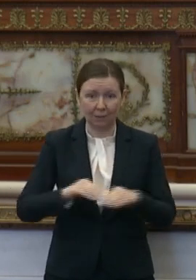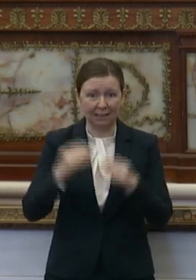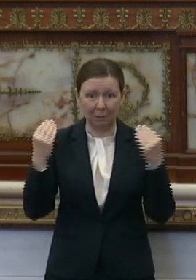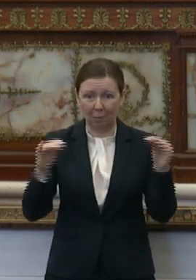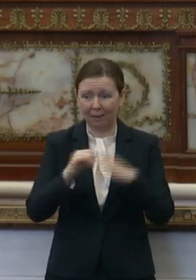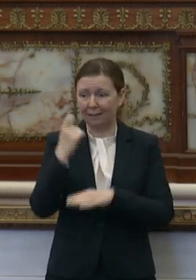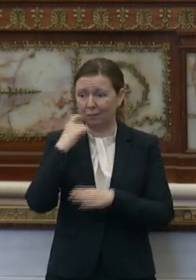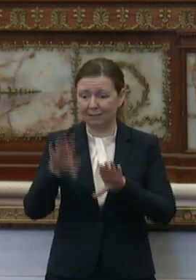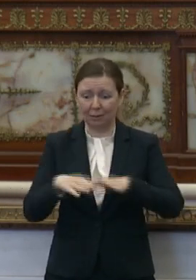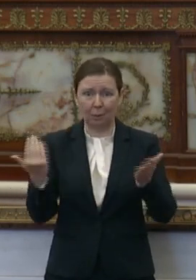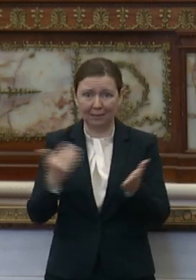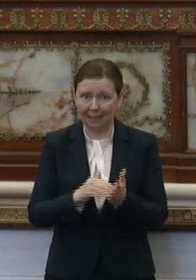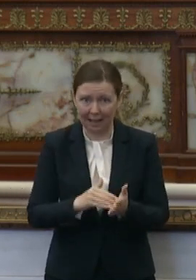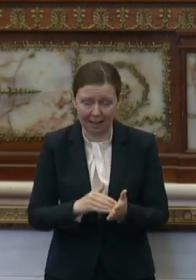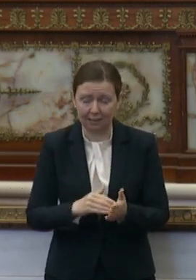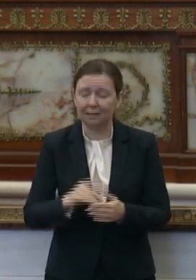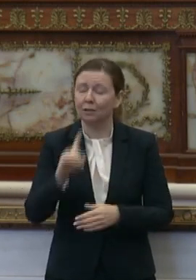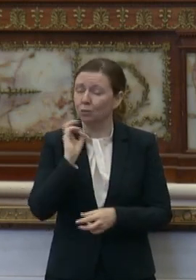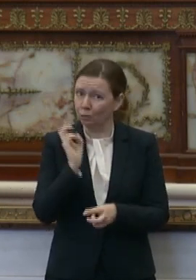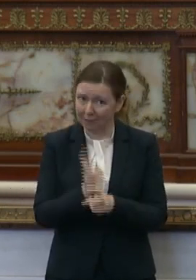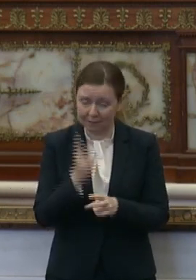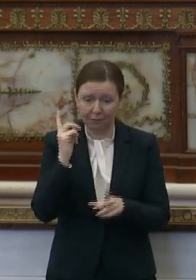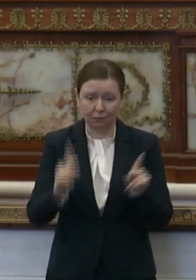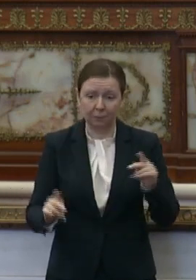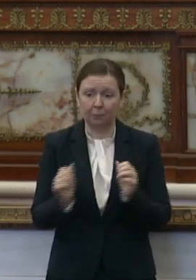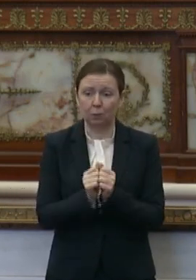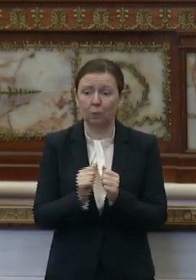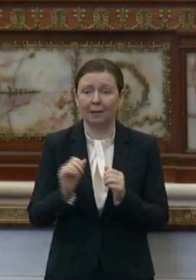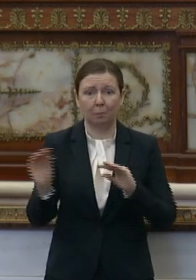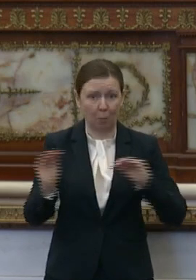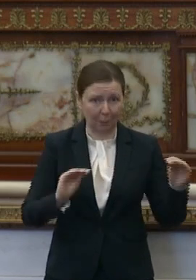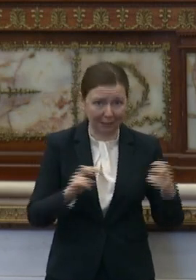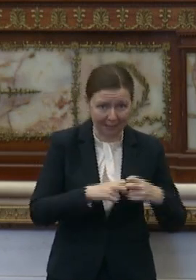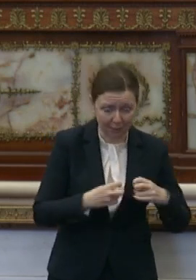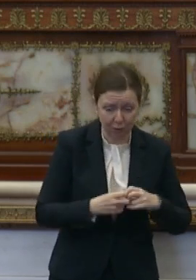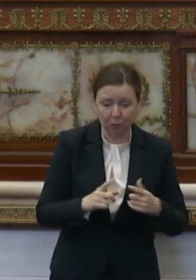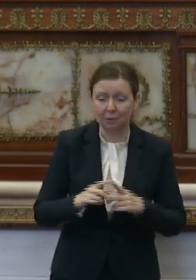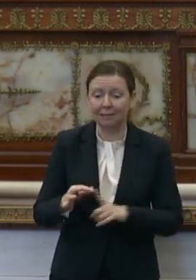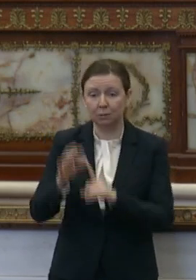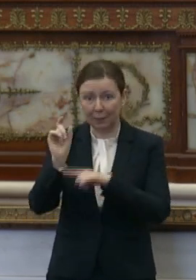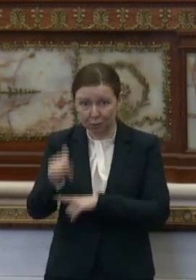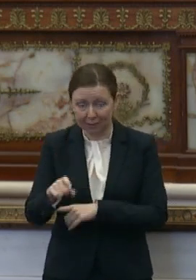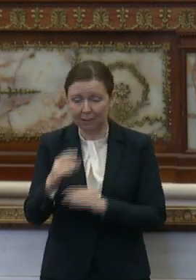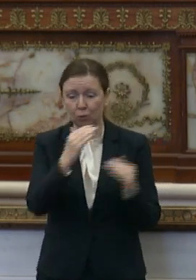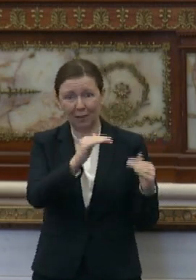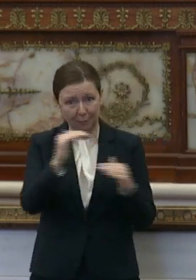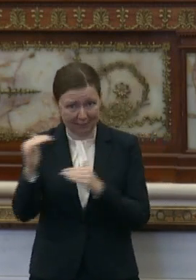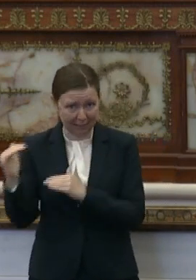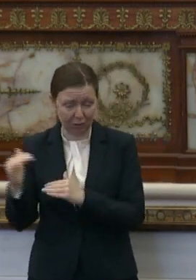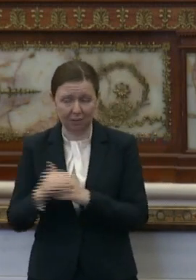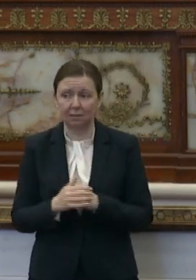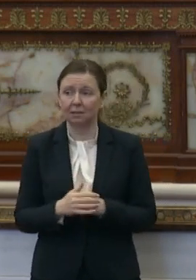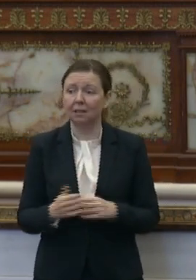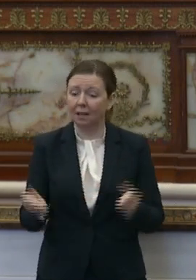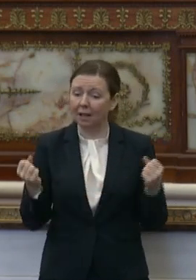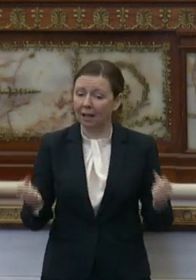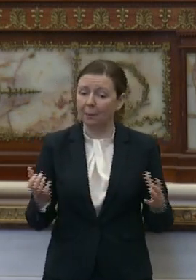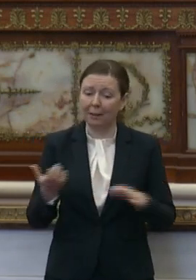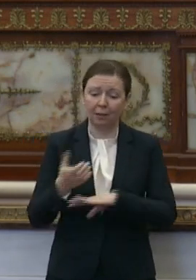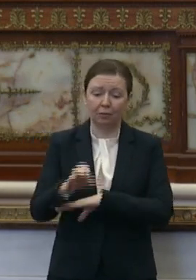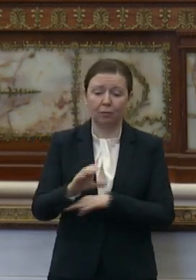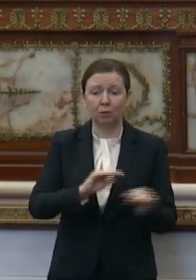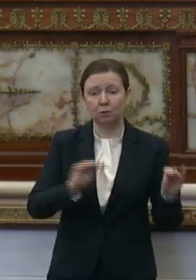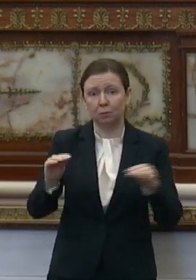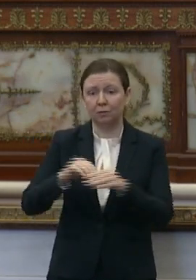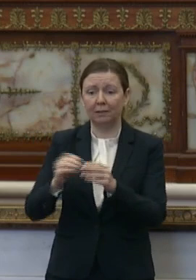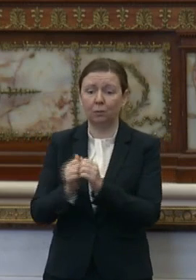just recently reopened. This is really difficult for people with mobility issues, special needs, or limitations. And many will be forced to move in